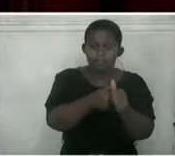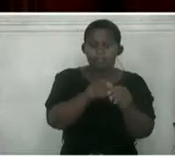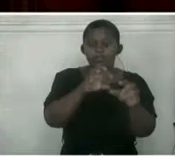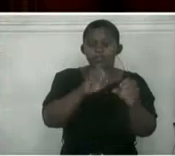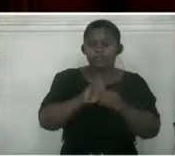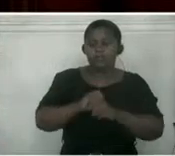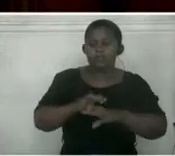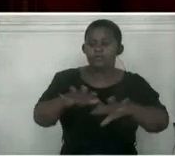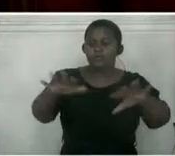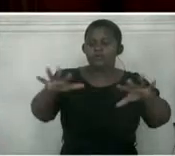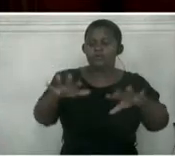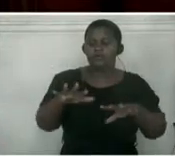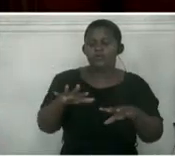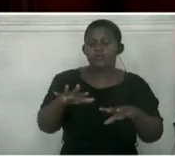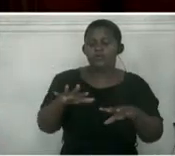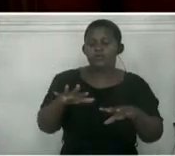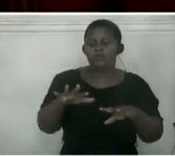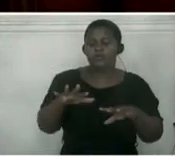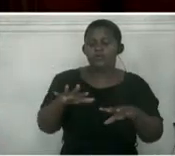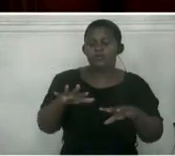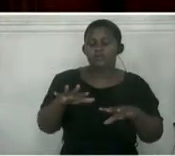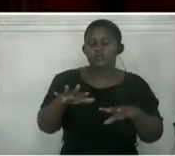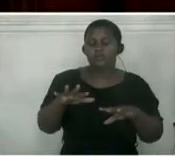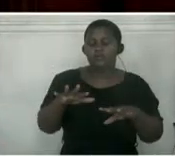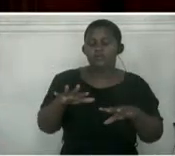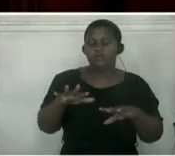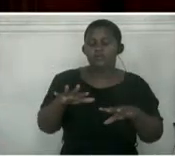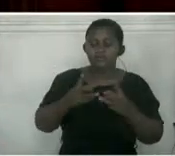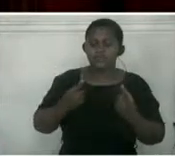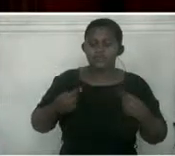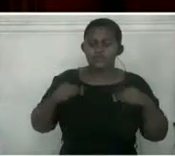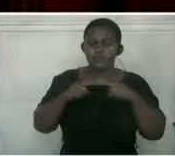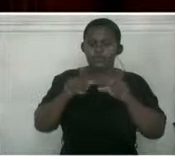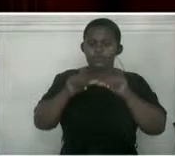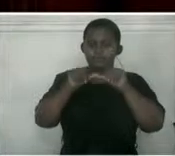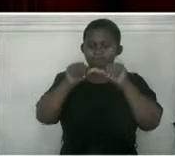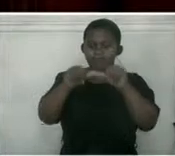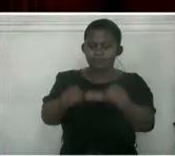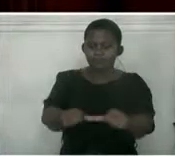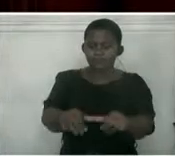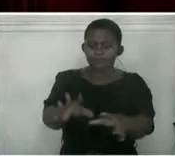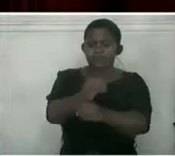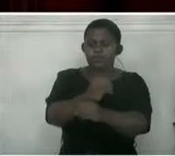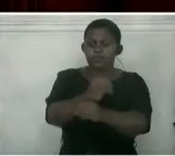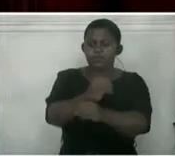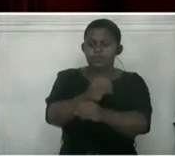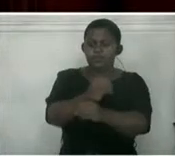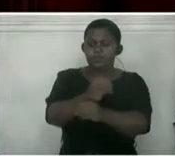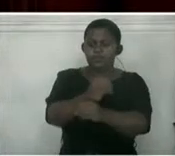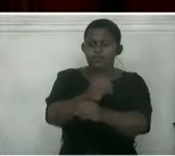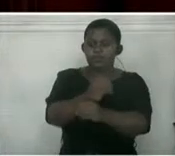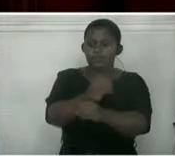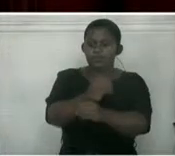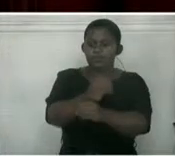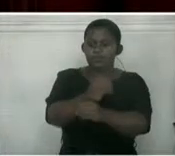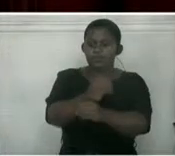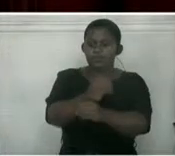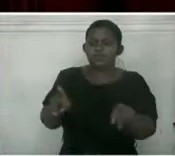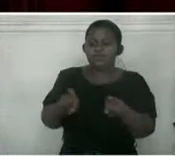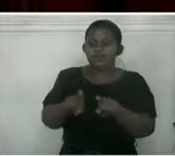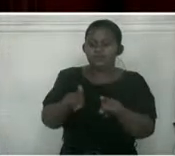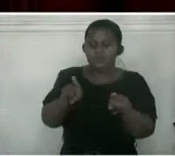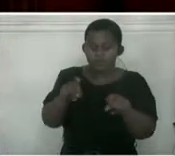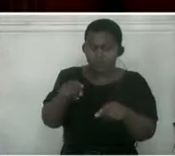COVID-19 preventative measures. We will continue with Operation Sihle even during